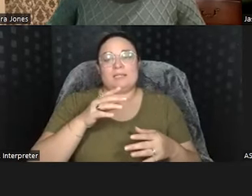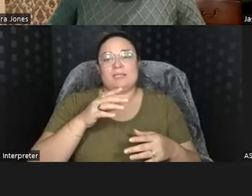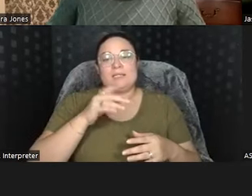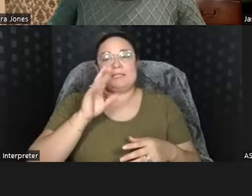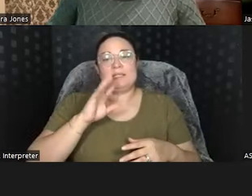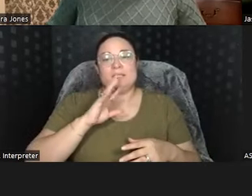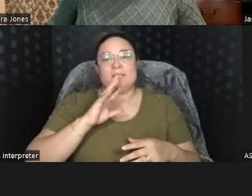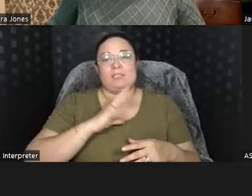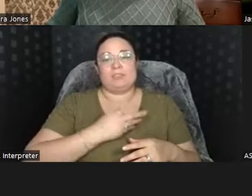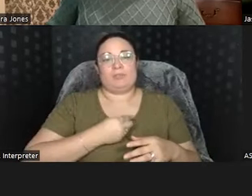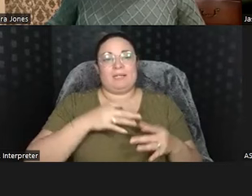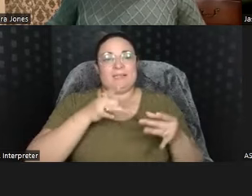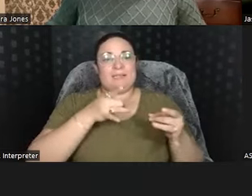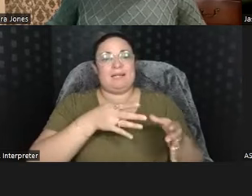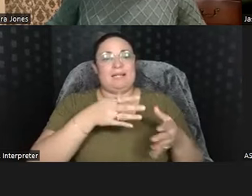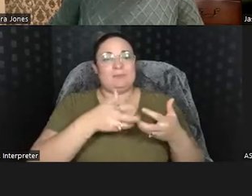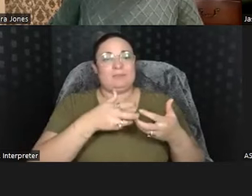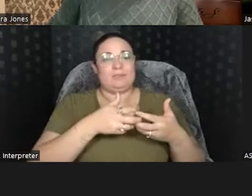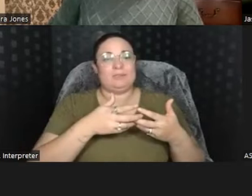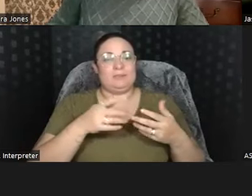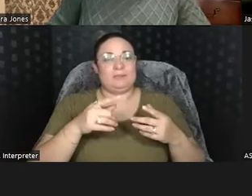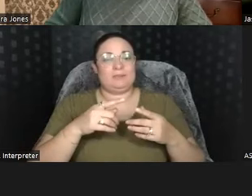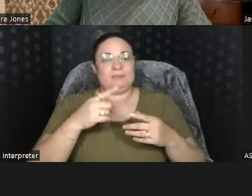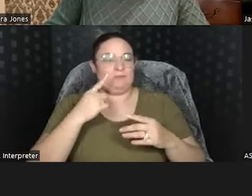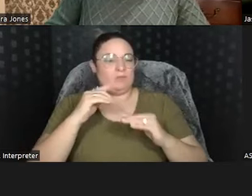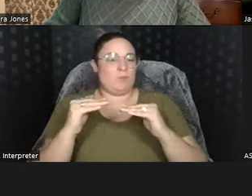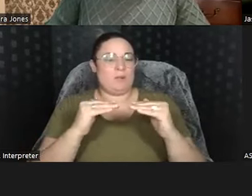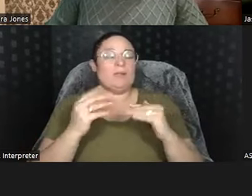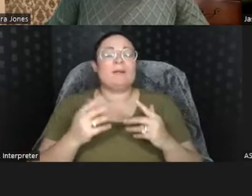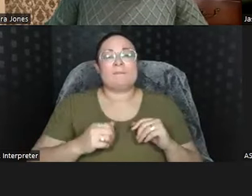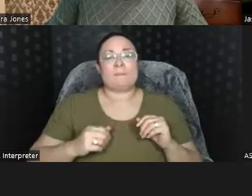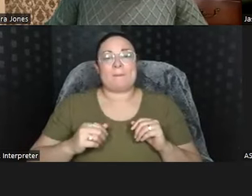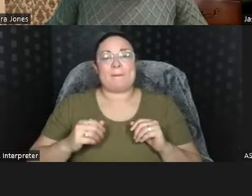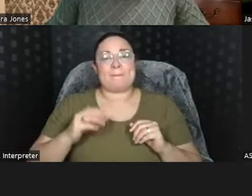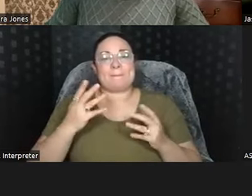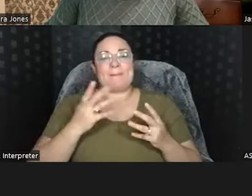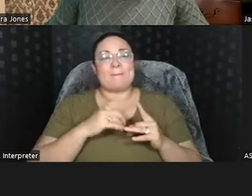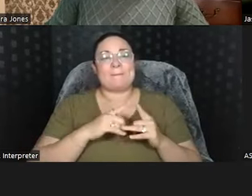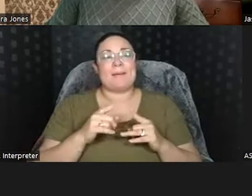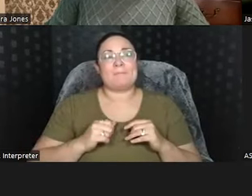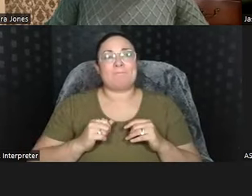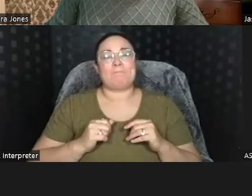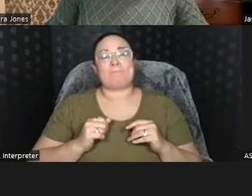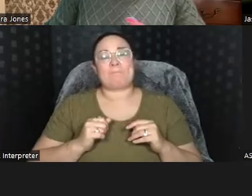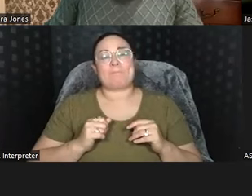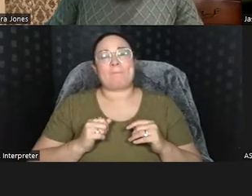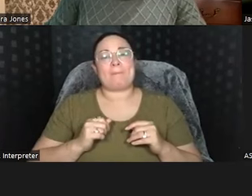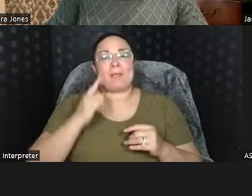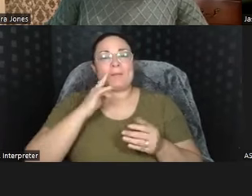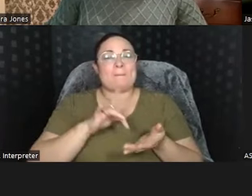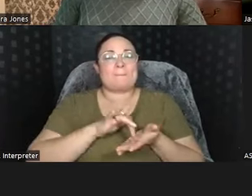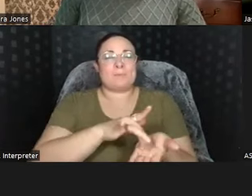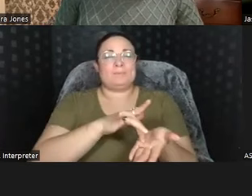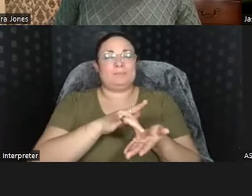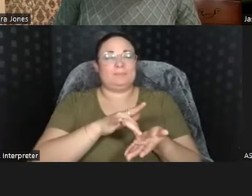Equality. But I think that we have to understand that right now, the very rhetoric that we're using is poison. It also allows